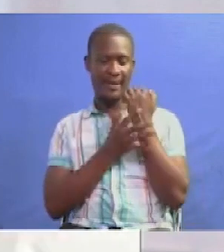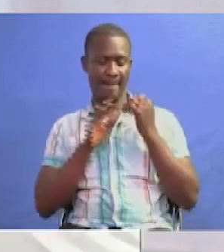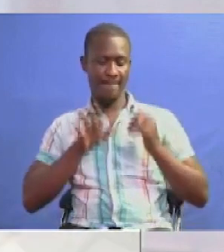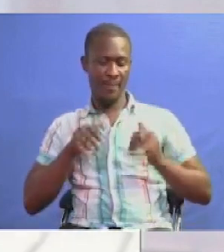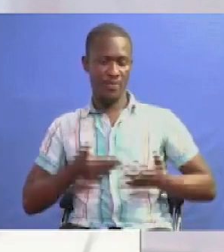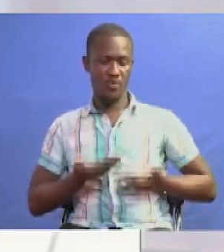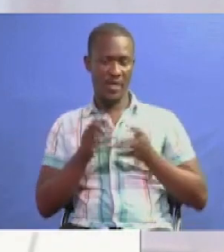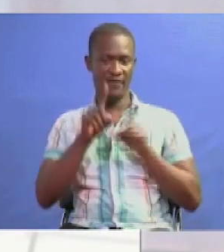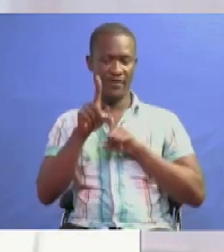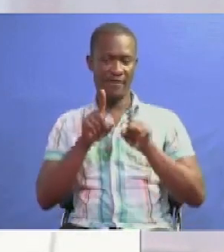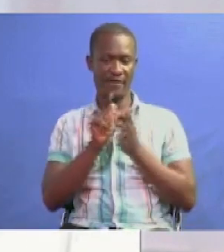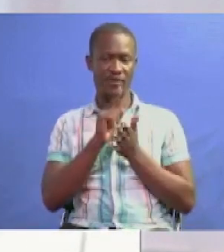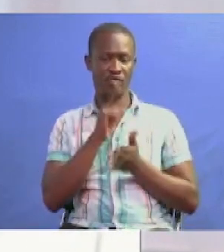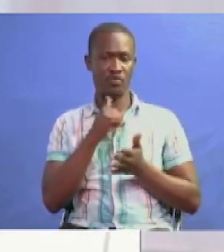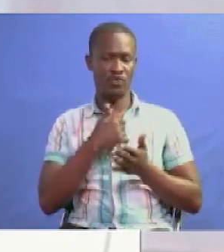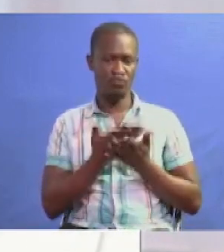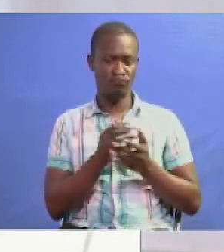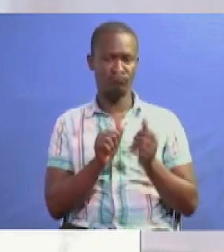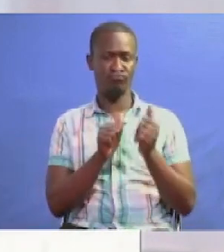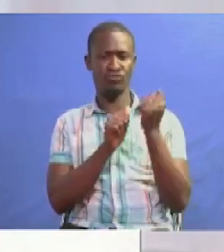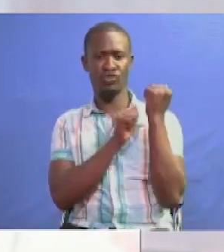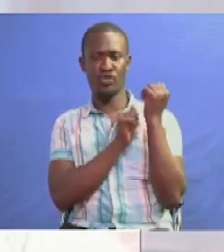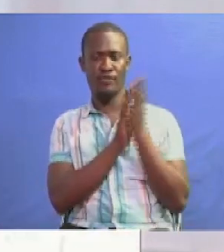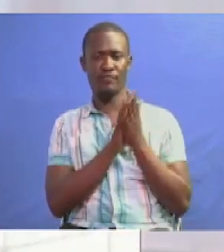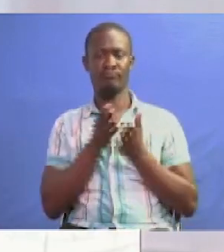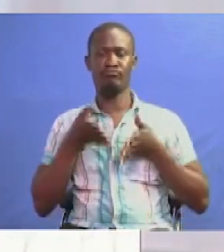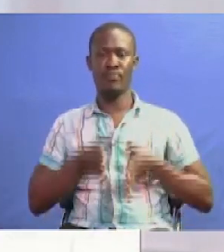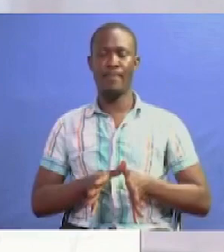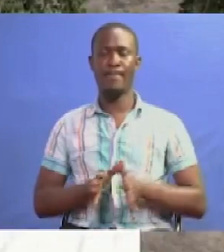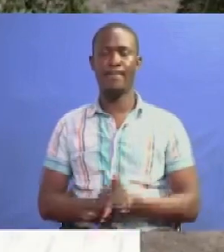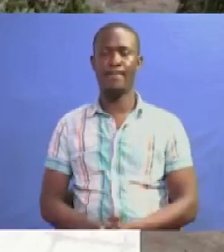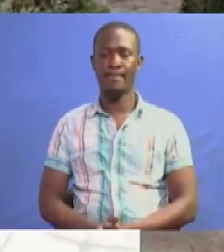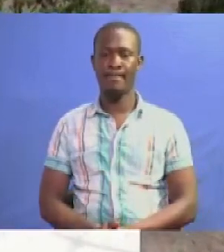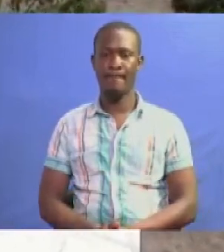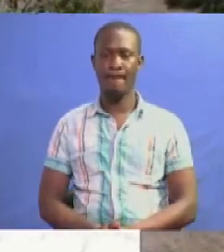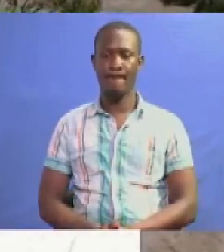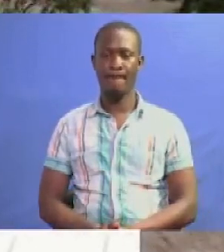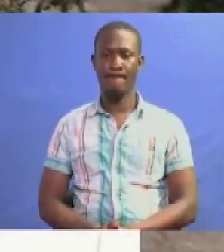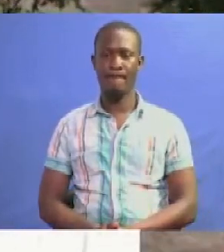with transport that will ensure safe delivery. Brenda Nyongesa reports.